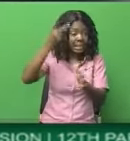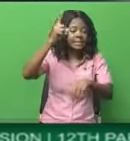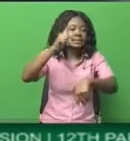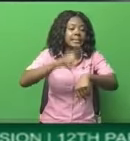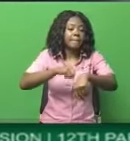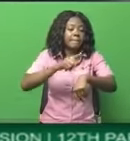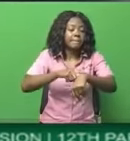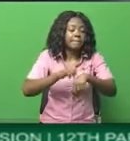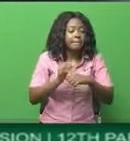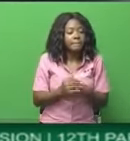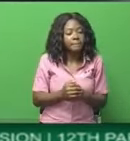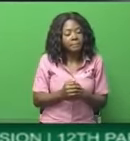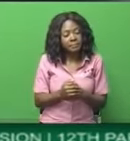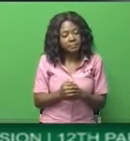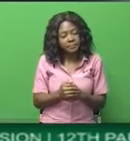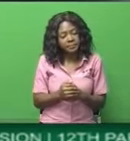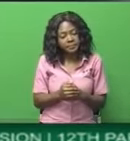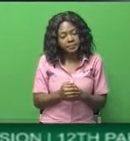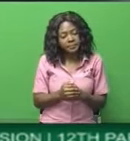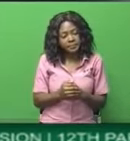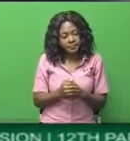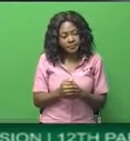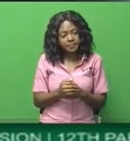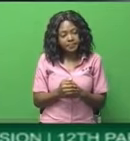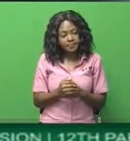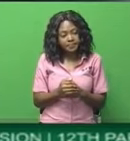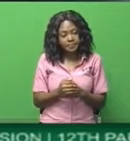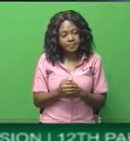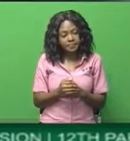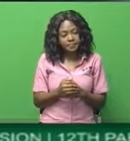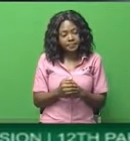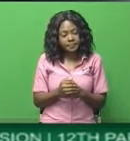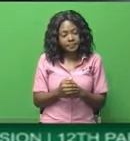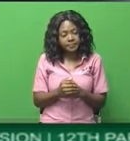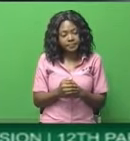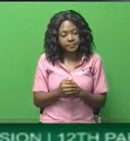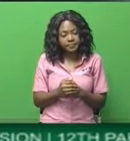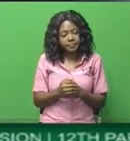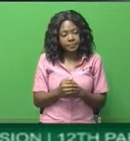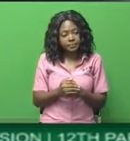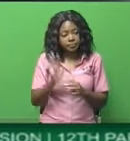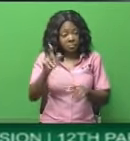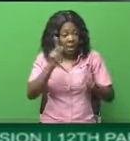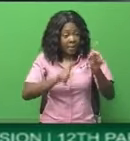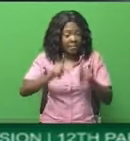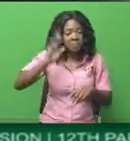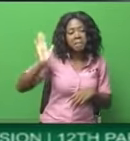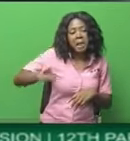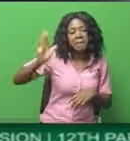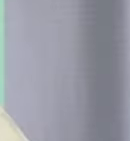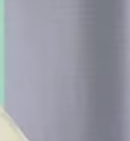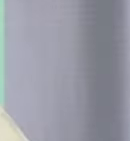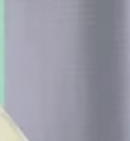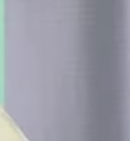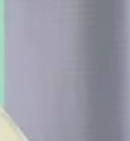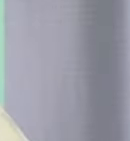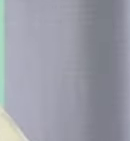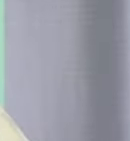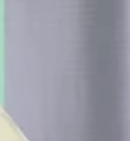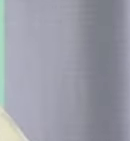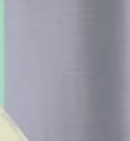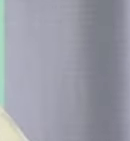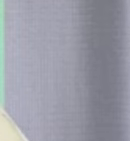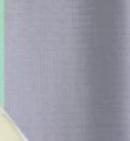Watson Duke, said the public should not be fooled into thinking it would benefit them in any significant manner.